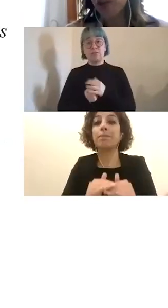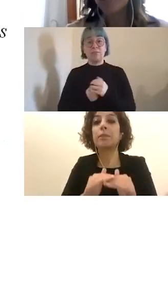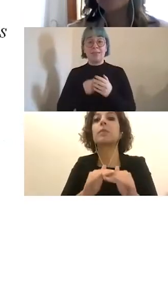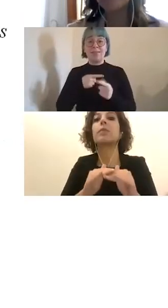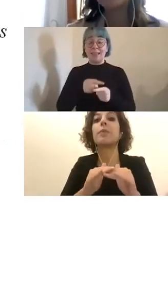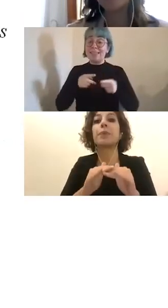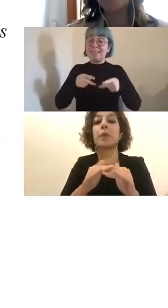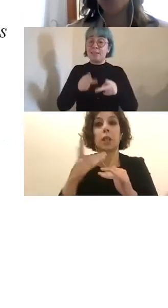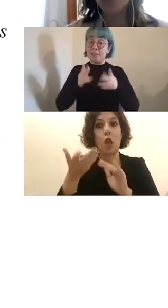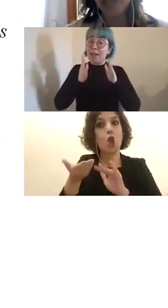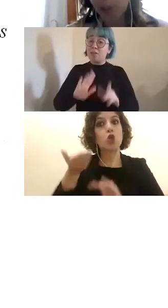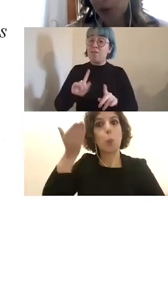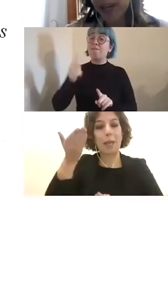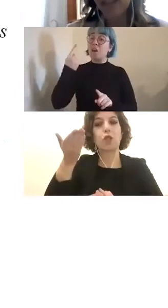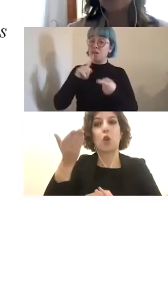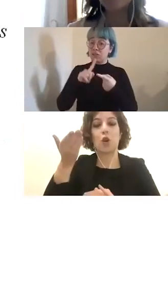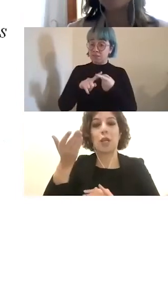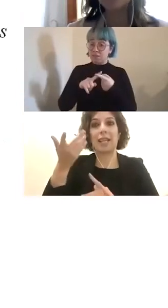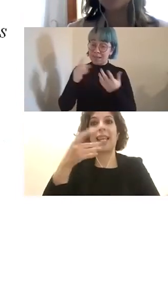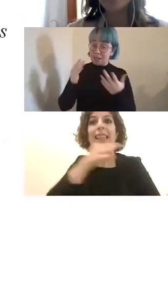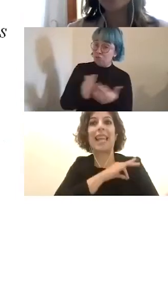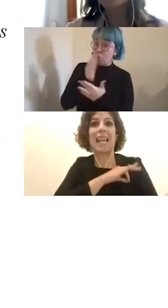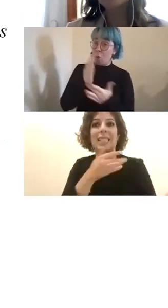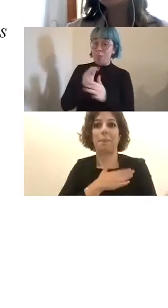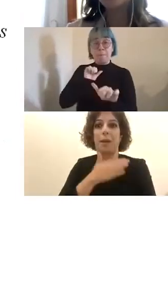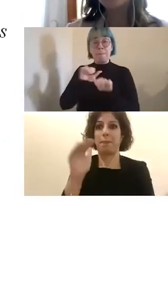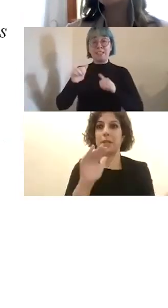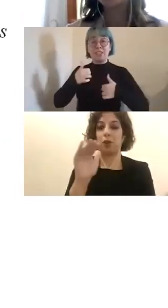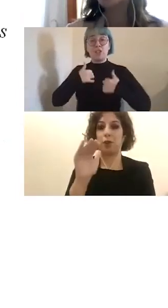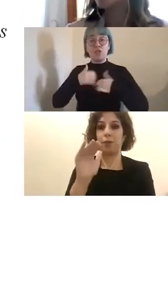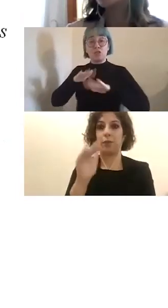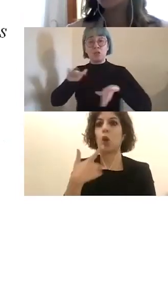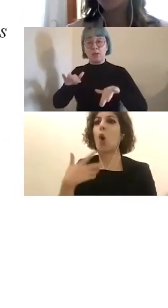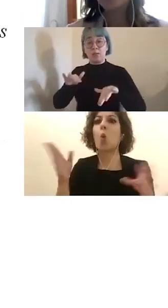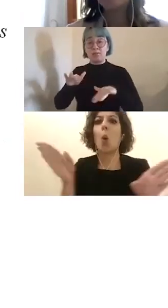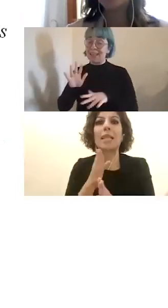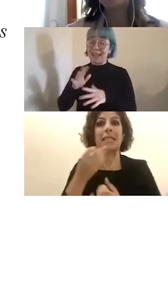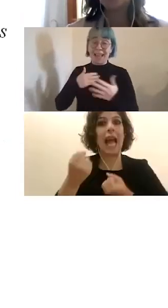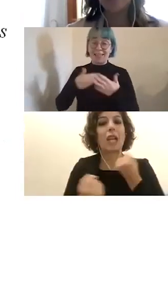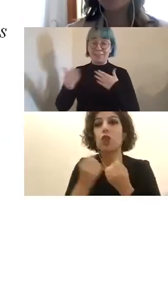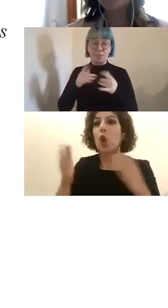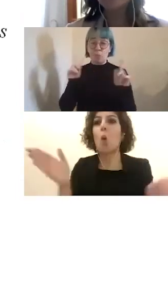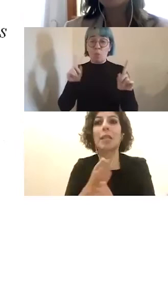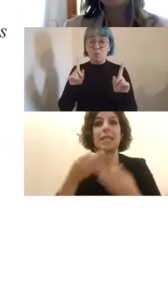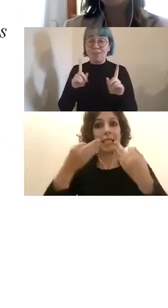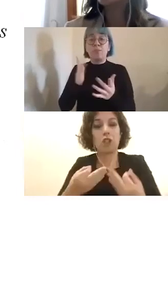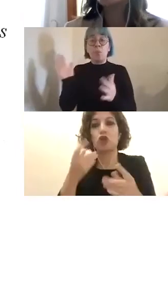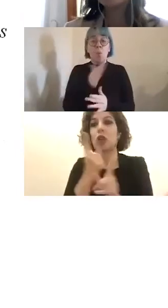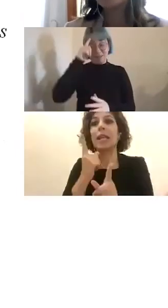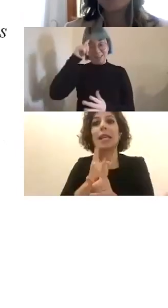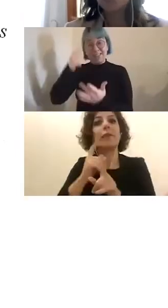to, first of all, ensure the best interest of the child in all actions and decisions.